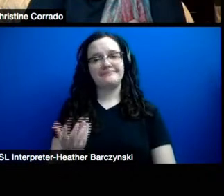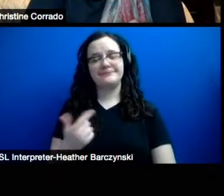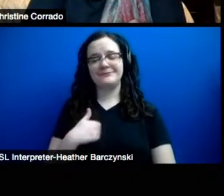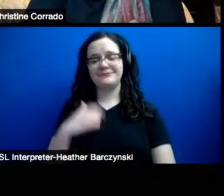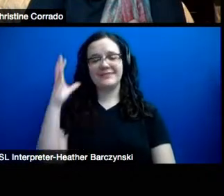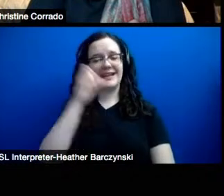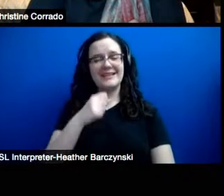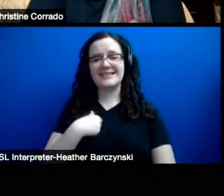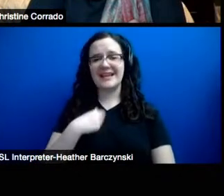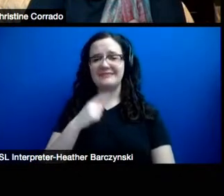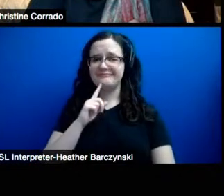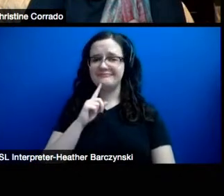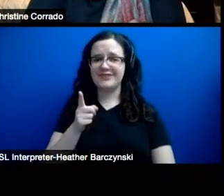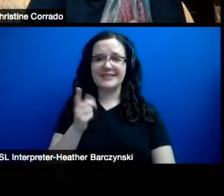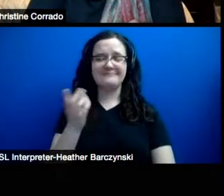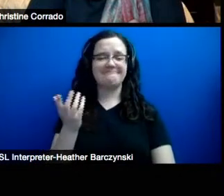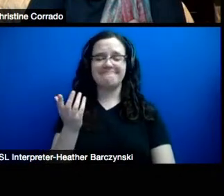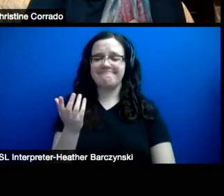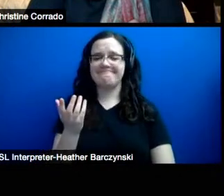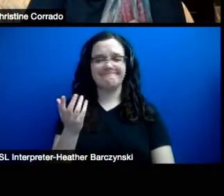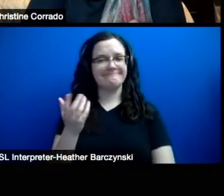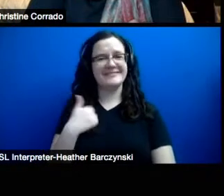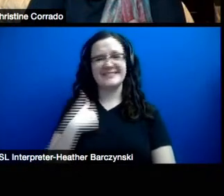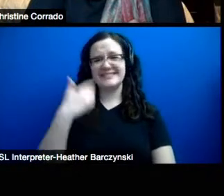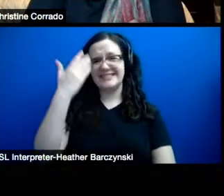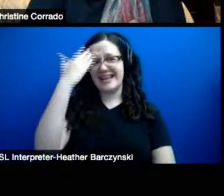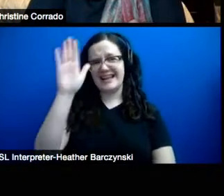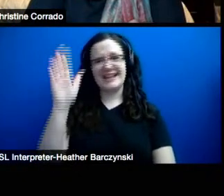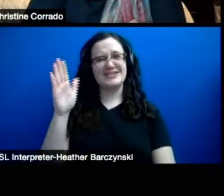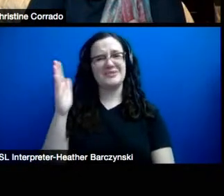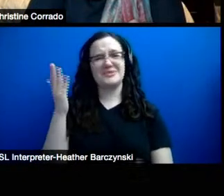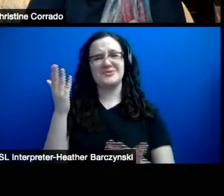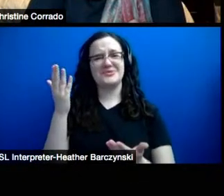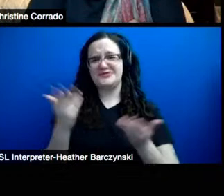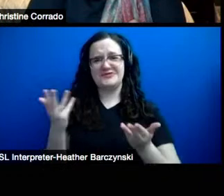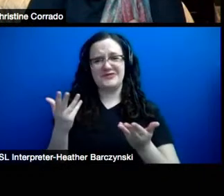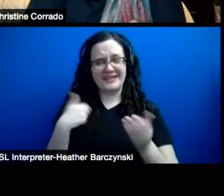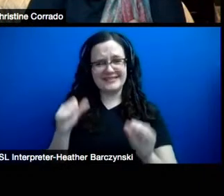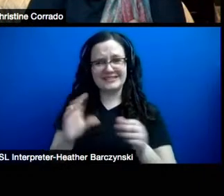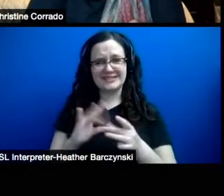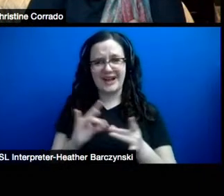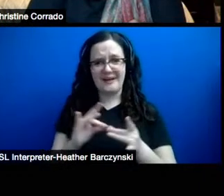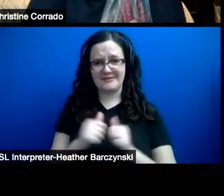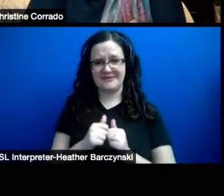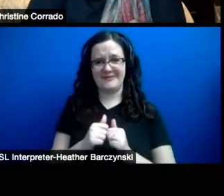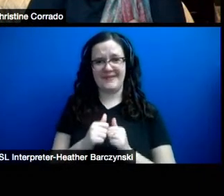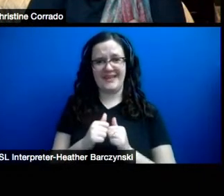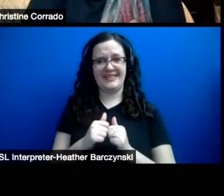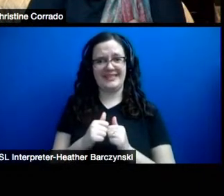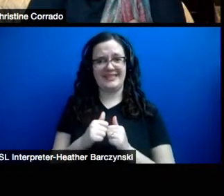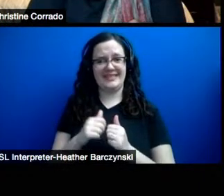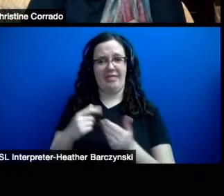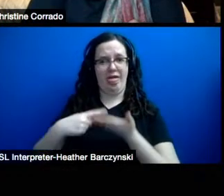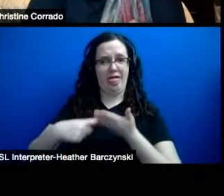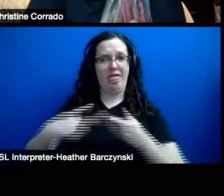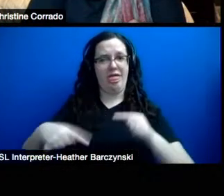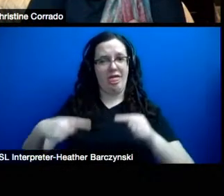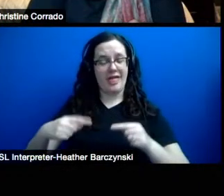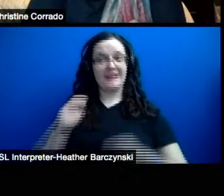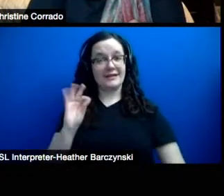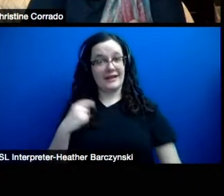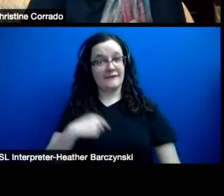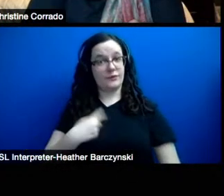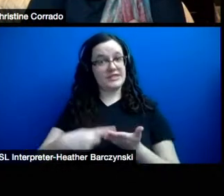really, I don't even know what to say with the arguments that if we're going to talk about words that delegitimize